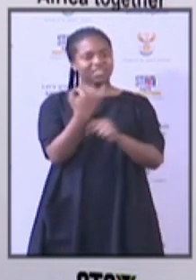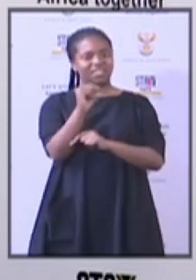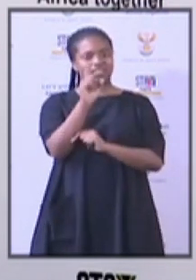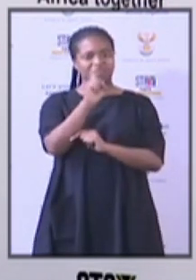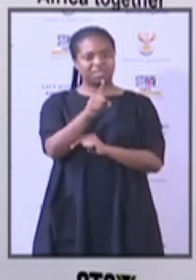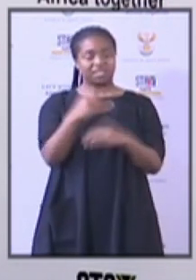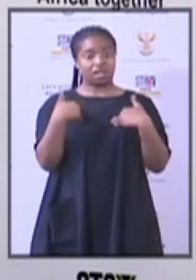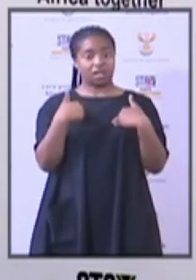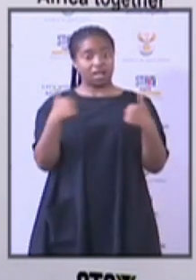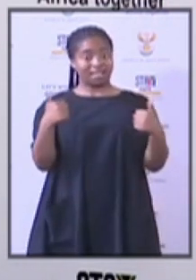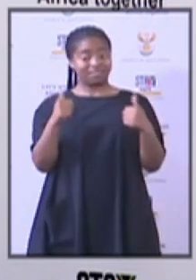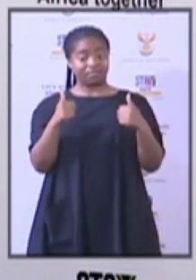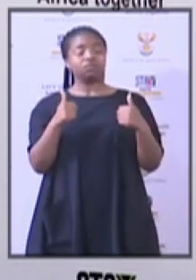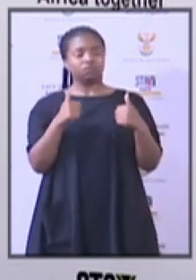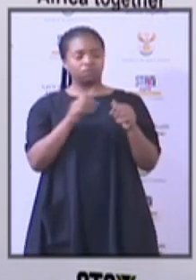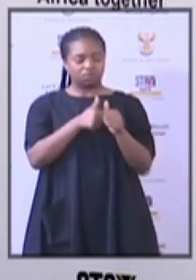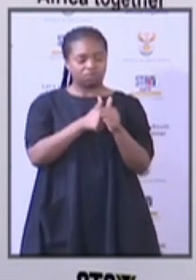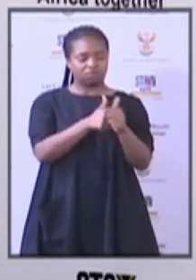health protocols in place.